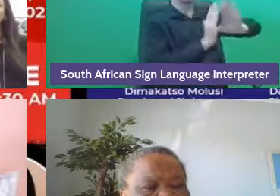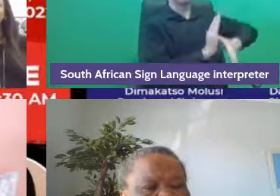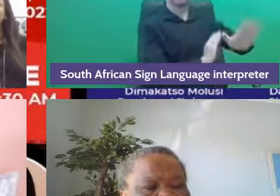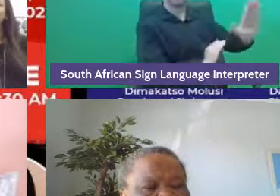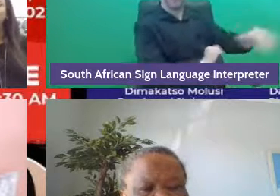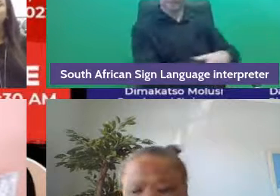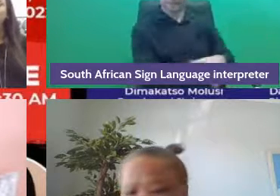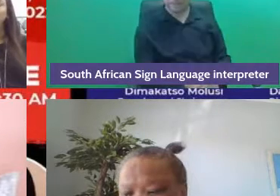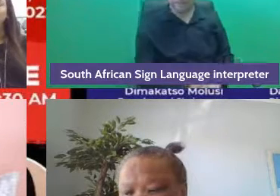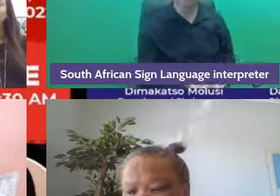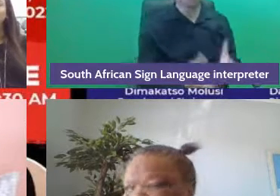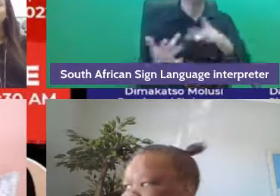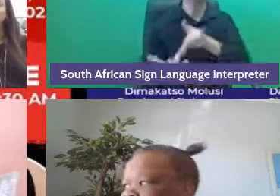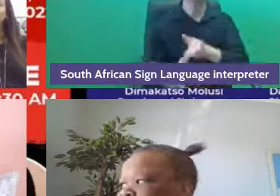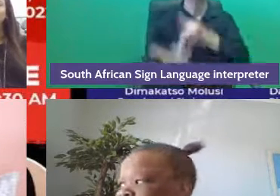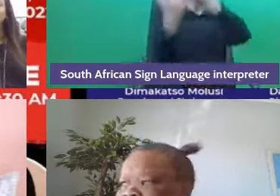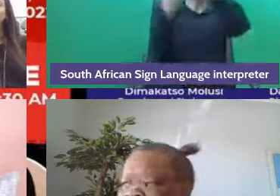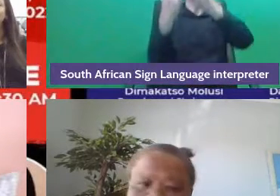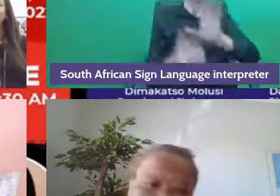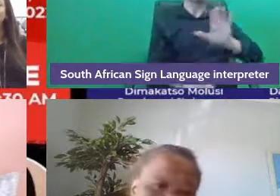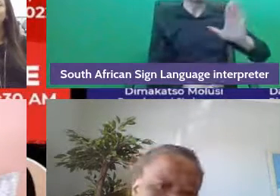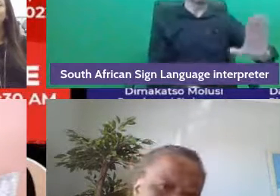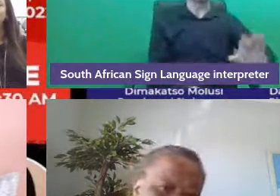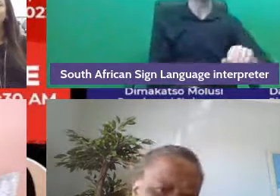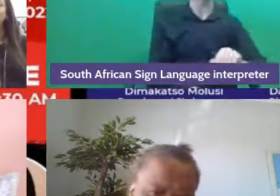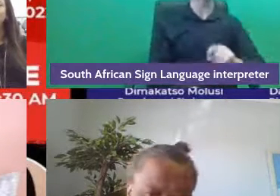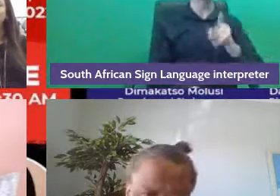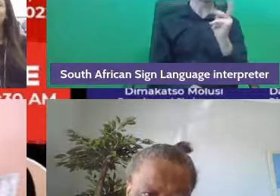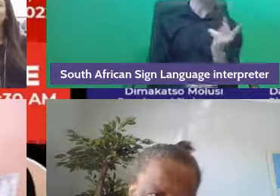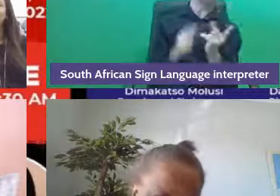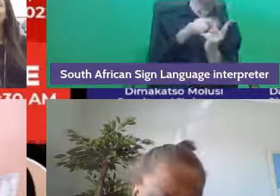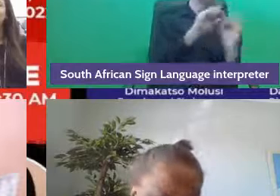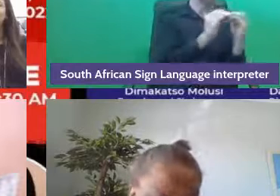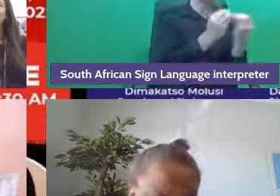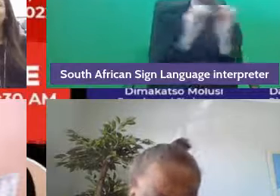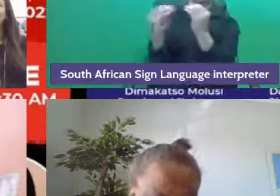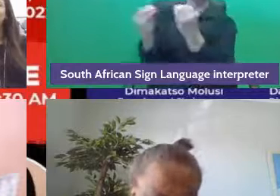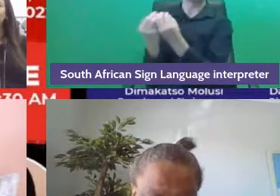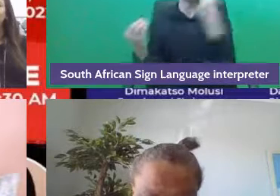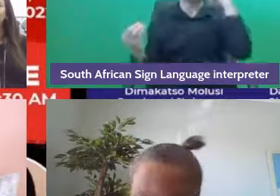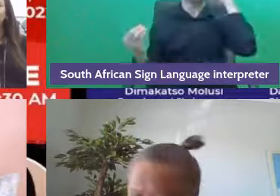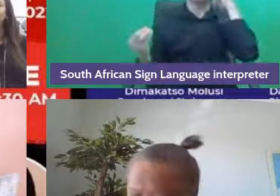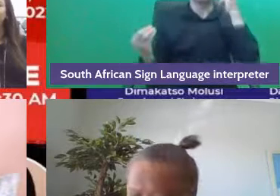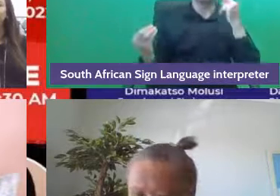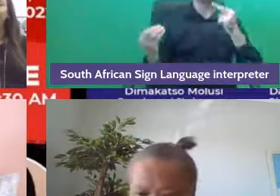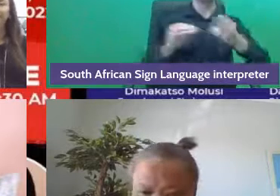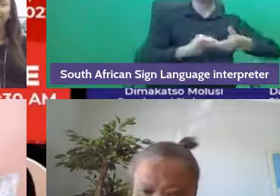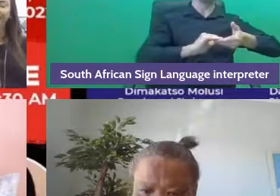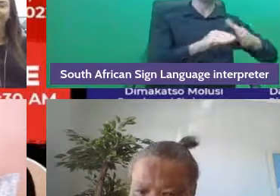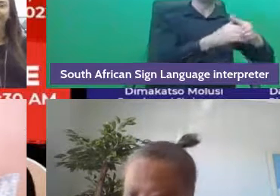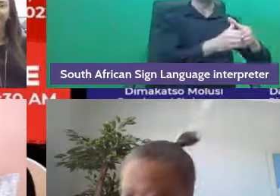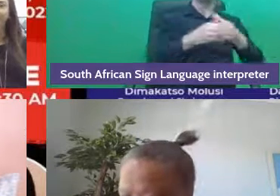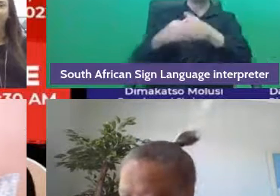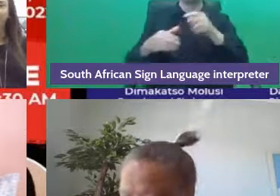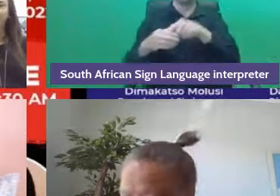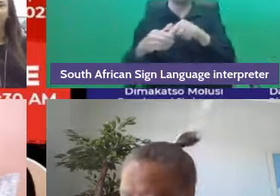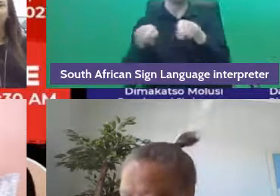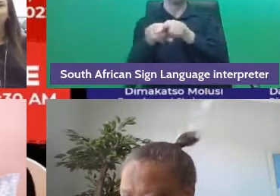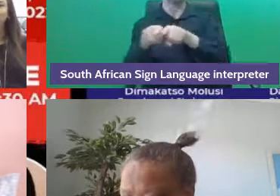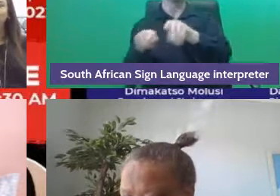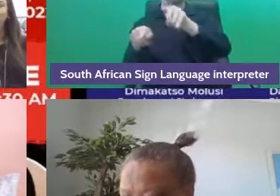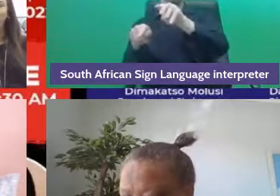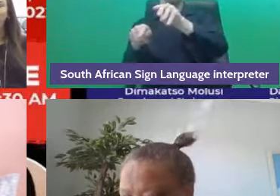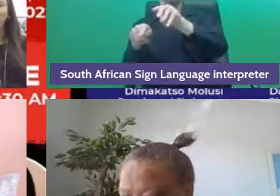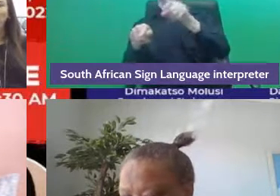Deaf Association and Bagamu TV are two of the 25 community-based organizations that Soul City Institute is